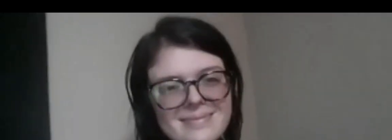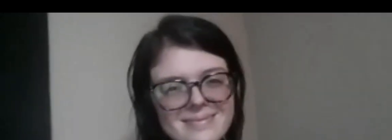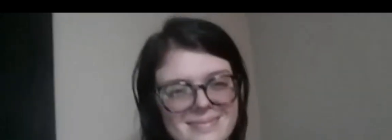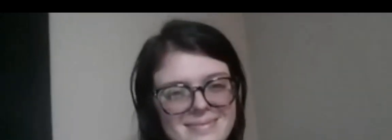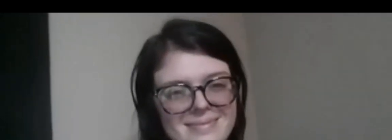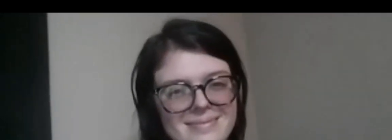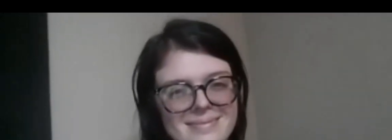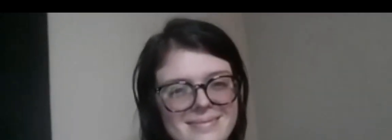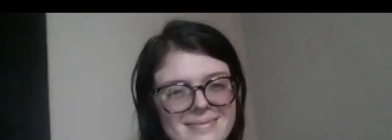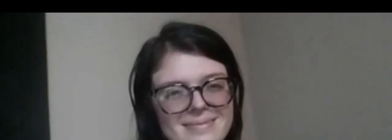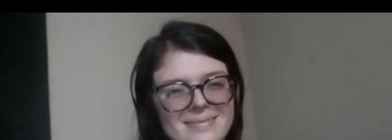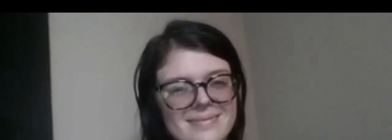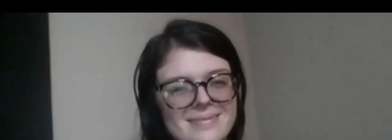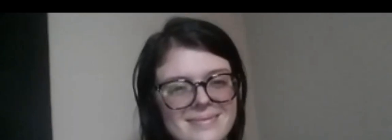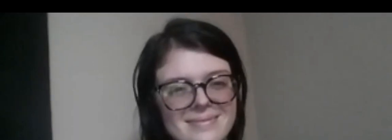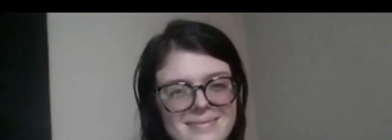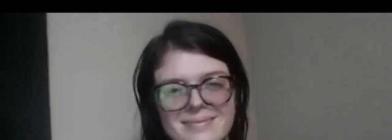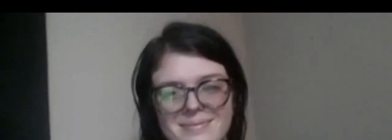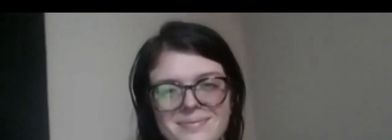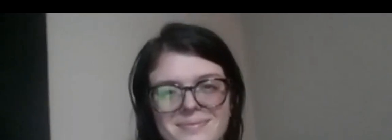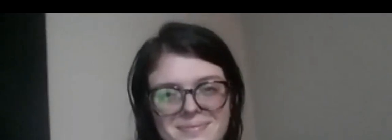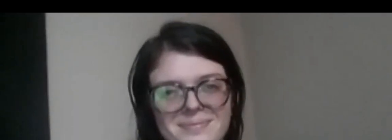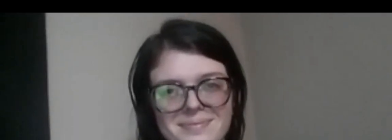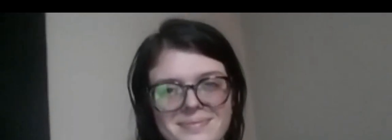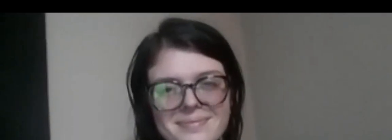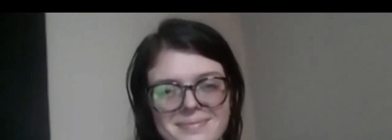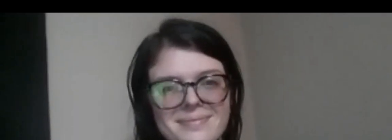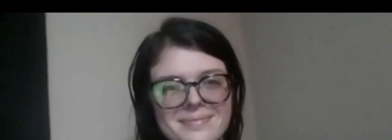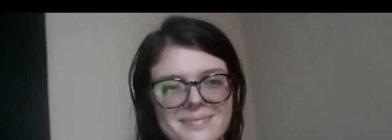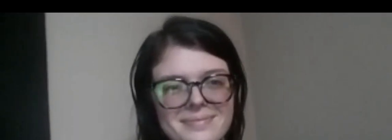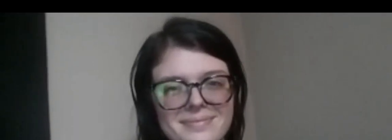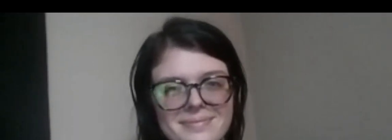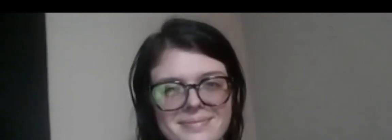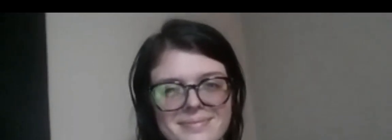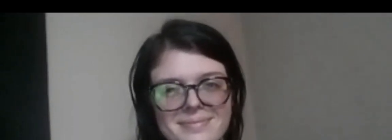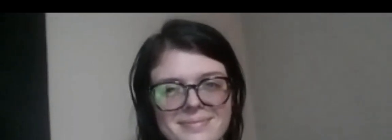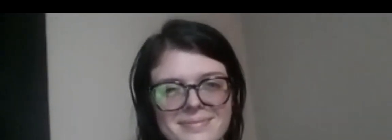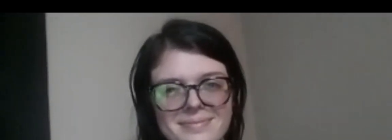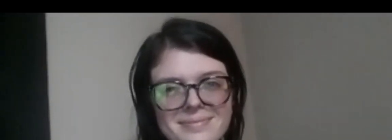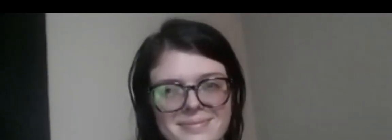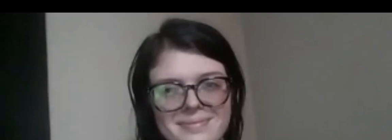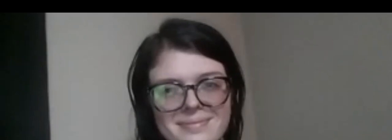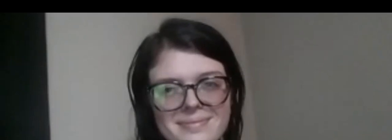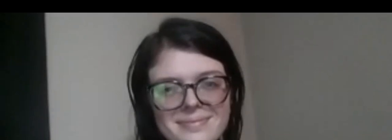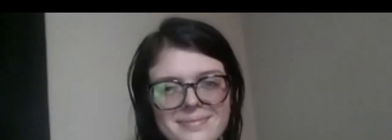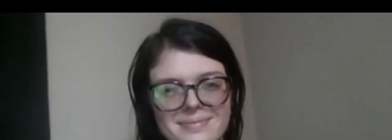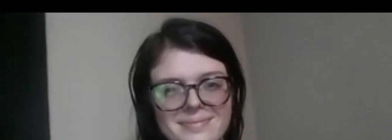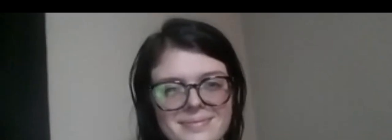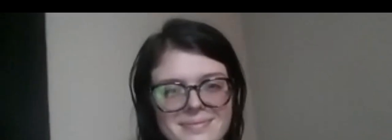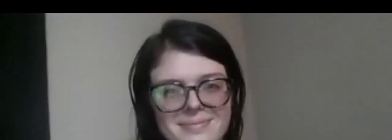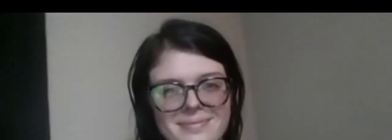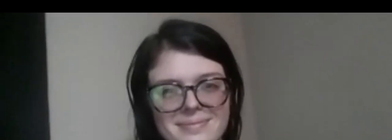contemporary streetwear brand Manikin Mob. I am affectionately known as the one-hand sewing man, and I am an African-American man